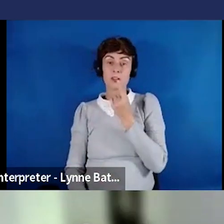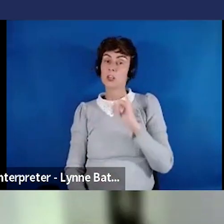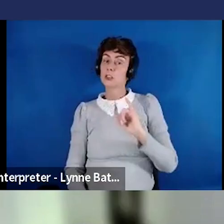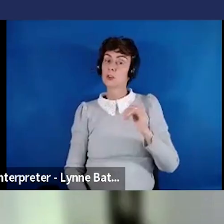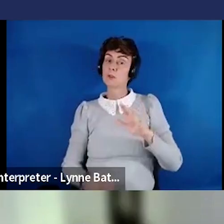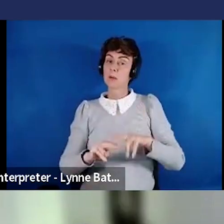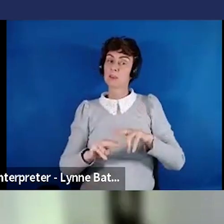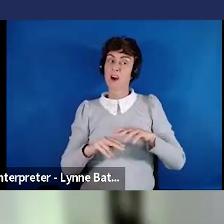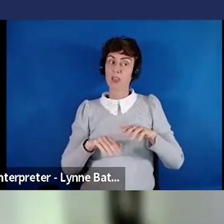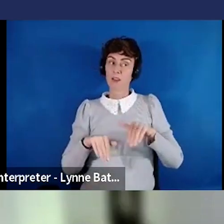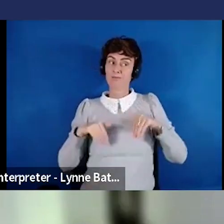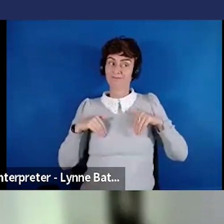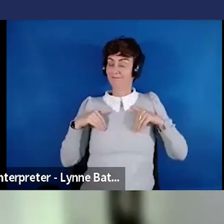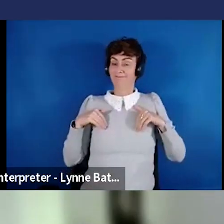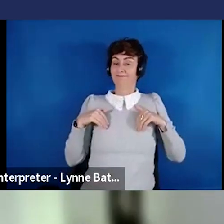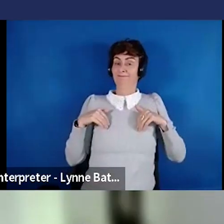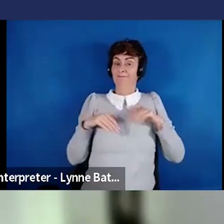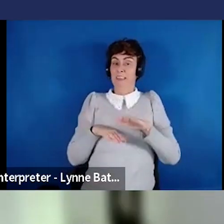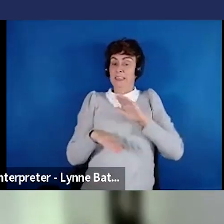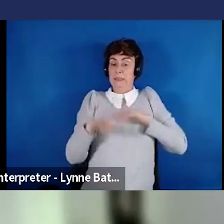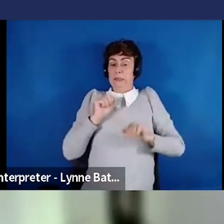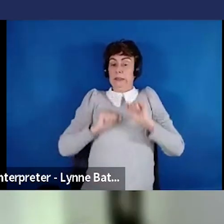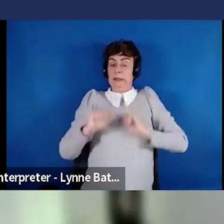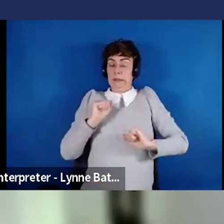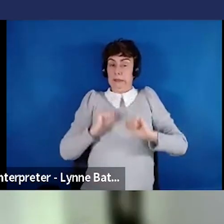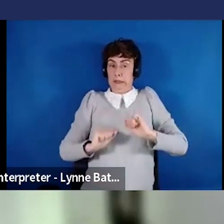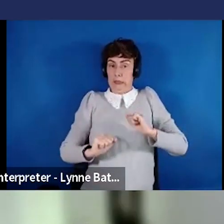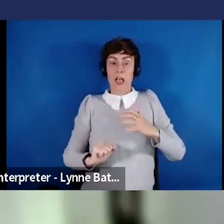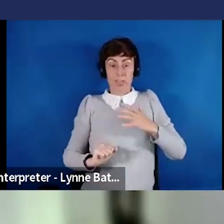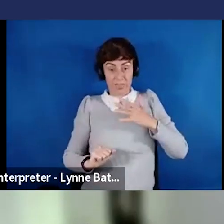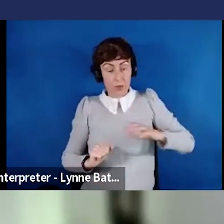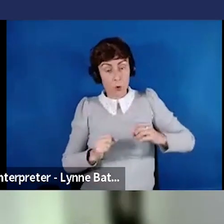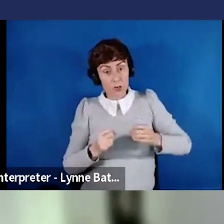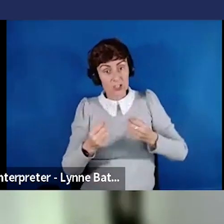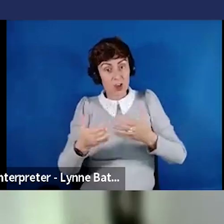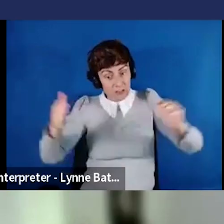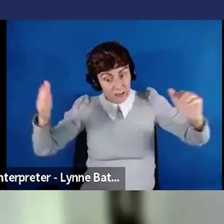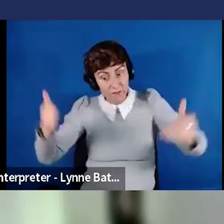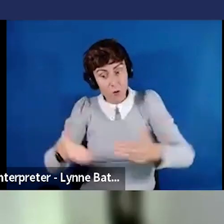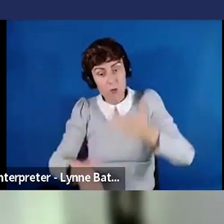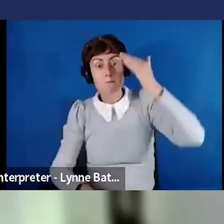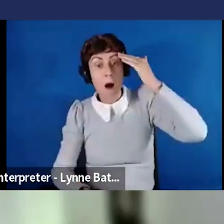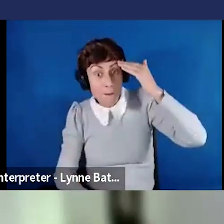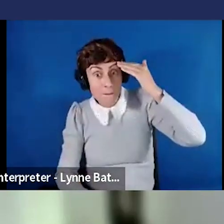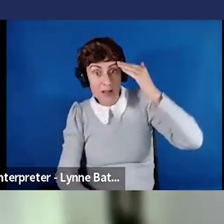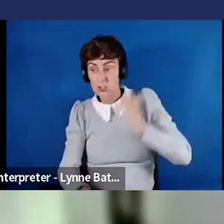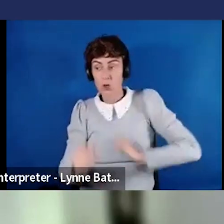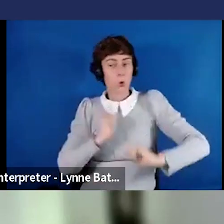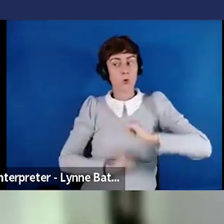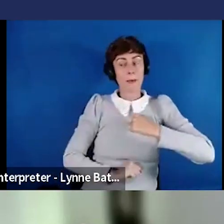Sometimes the dads self-isolate. They step away from services. They want services to concentrate on mum, and so move